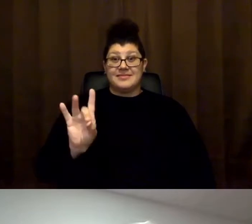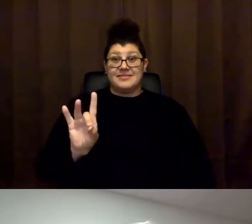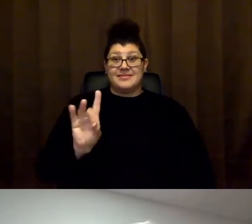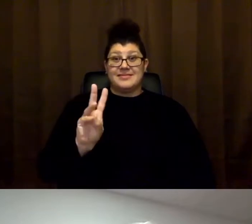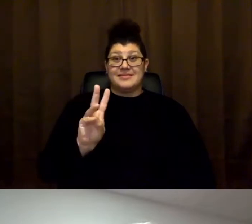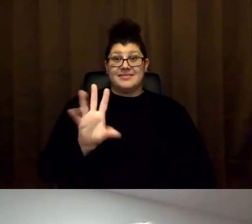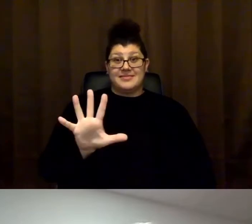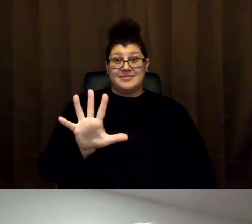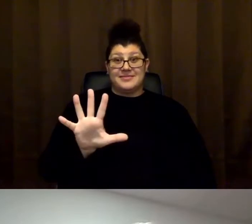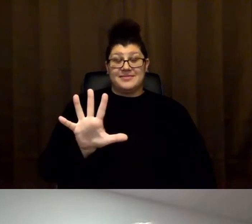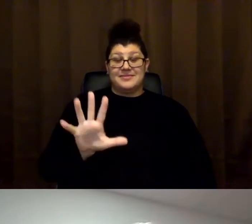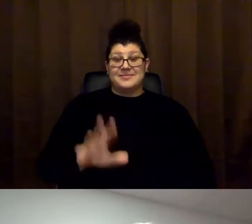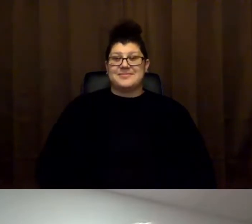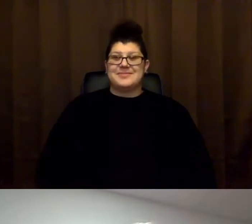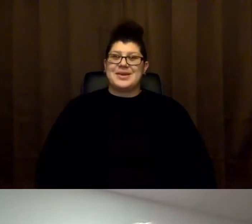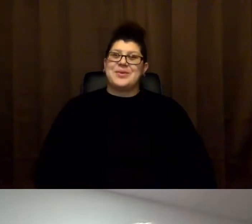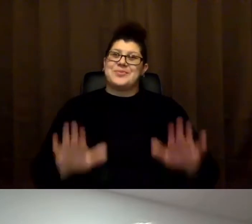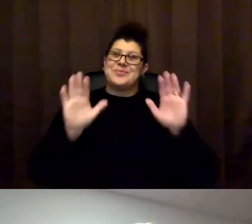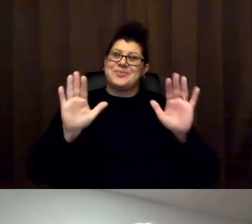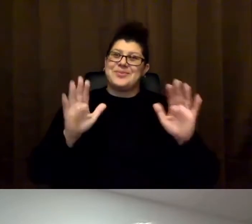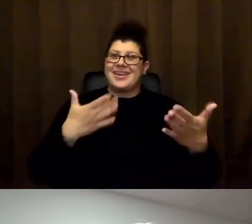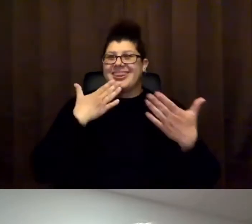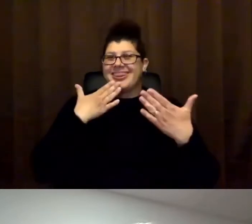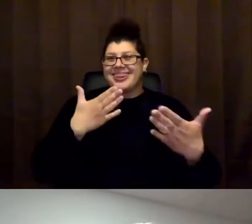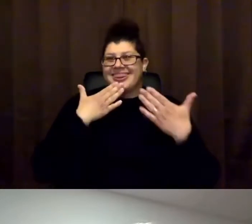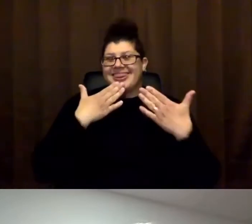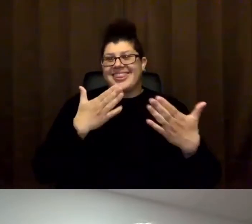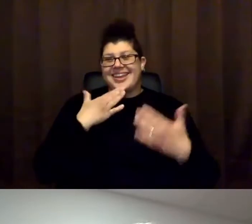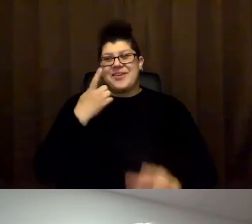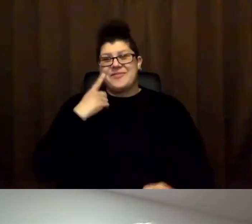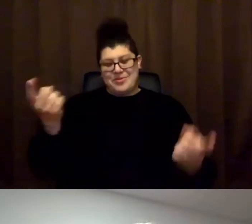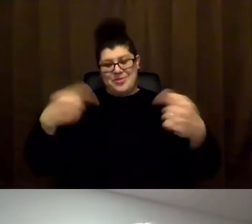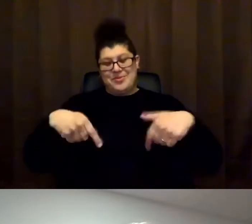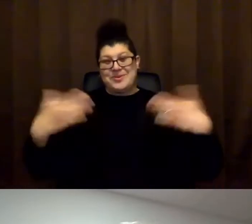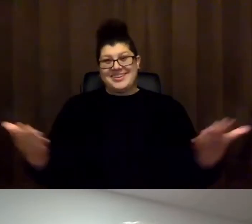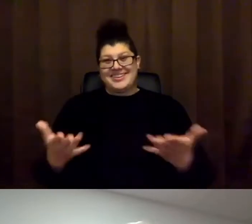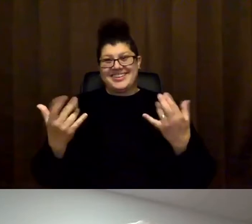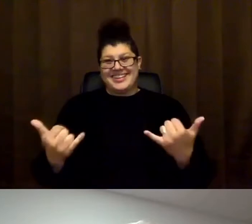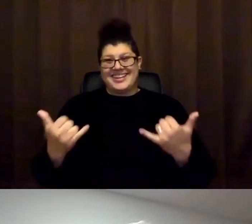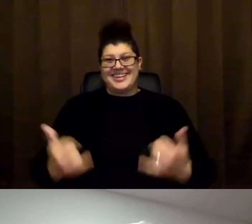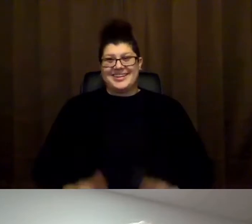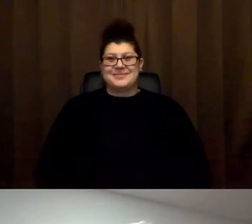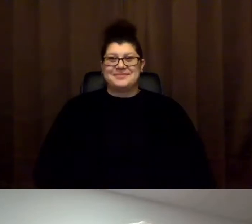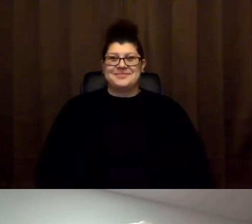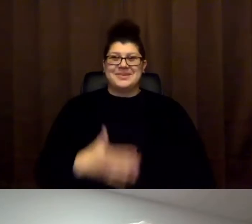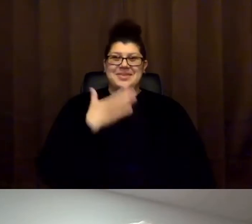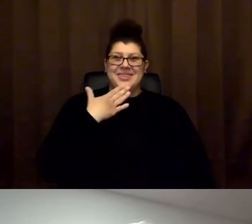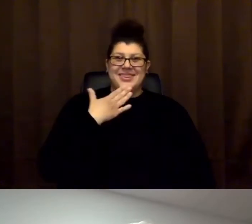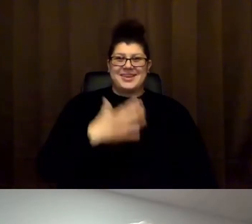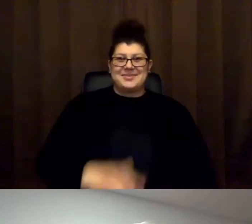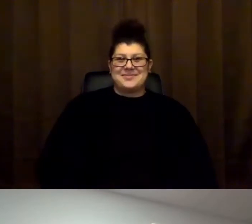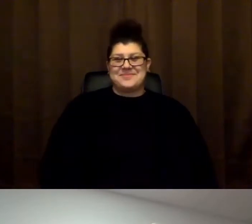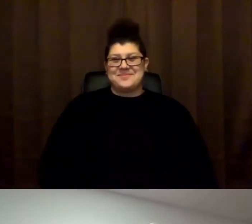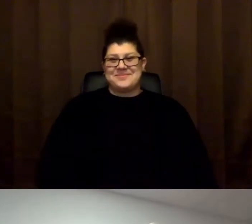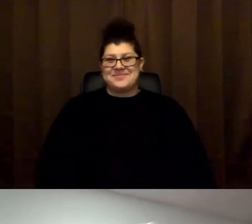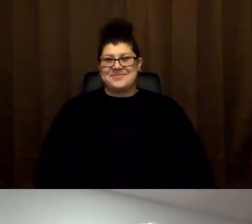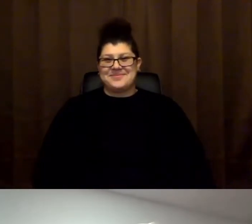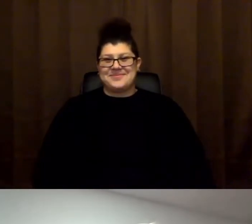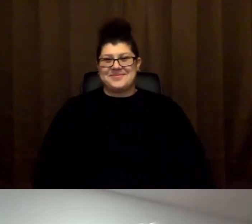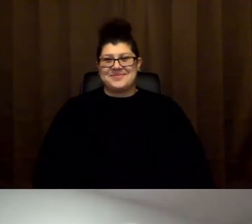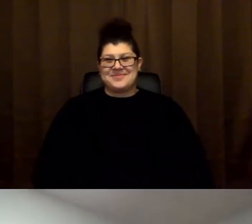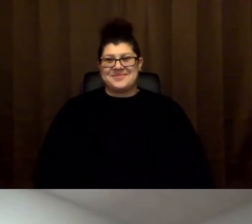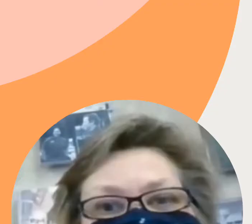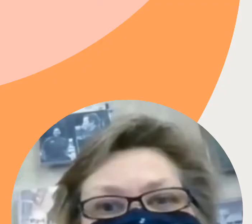337-3865. Great. Well, thank you so much for being with us today. My pleasure. Thanks, Dr. Zazada. Take